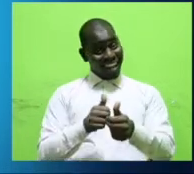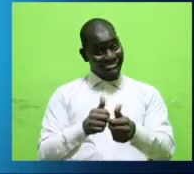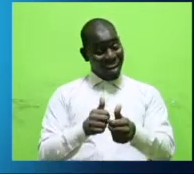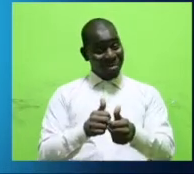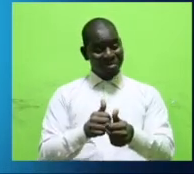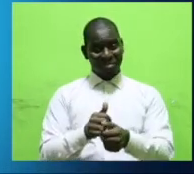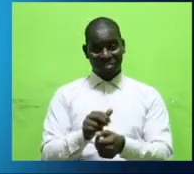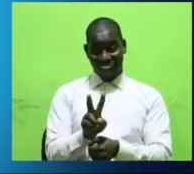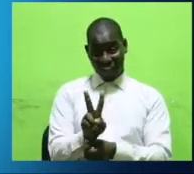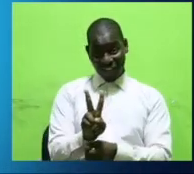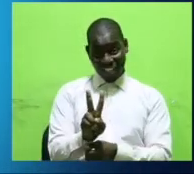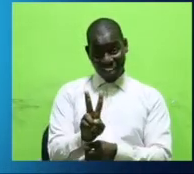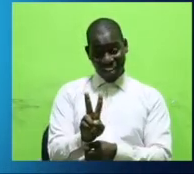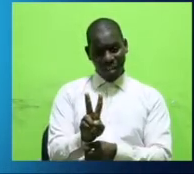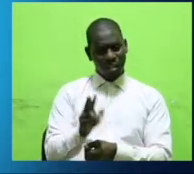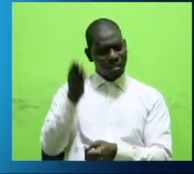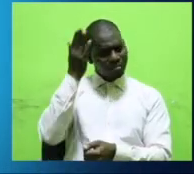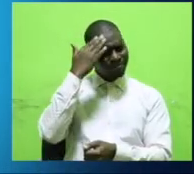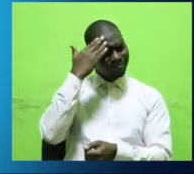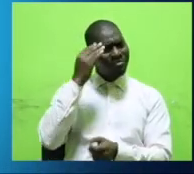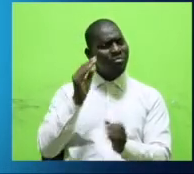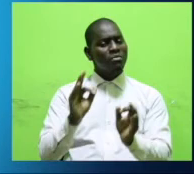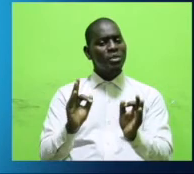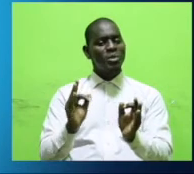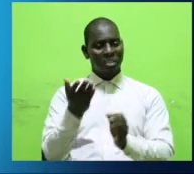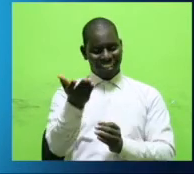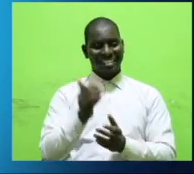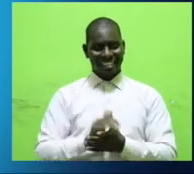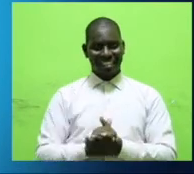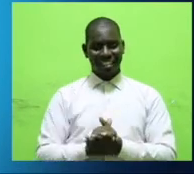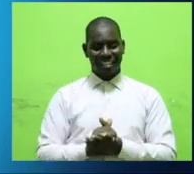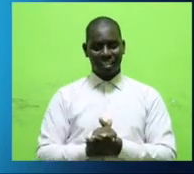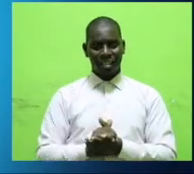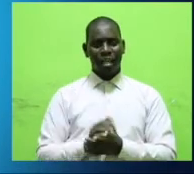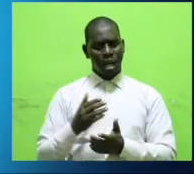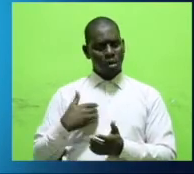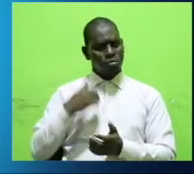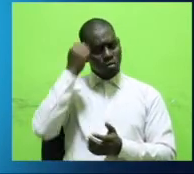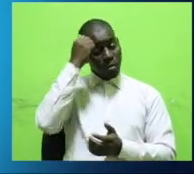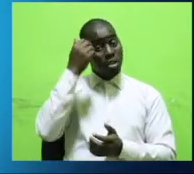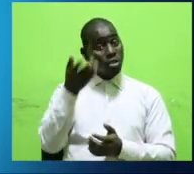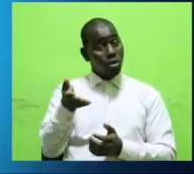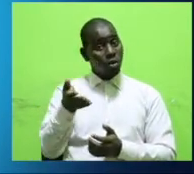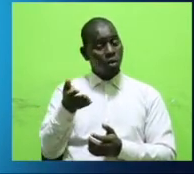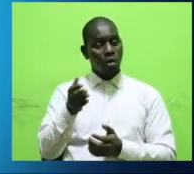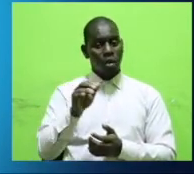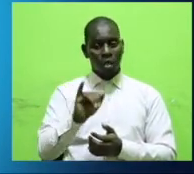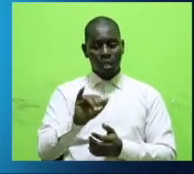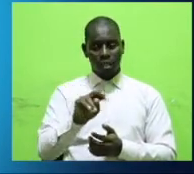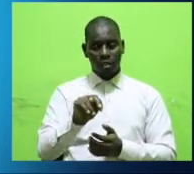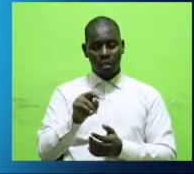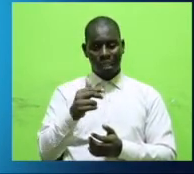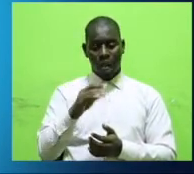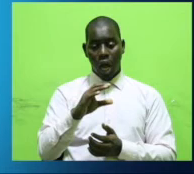I hope that video clip made it more clear for you. But let me remind you that the